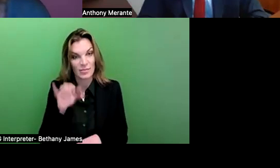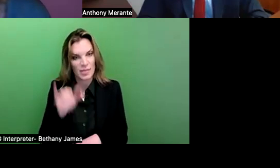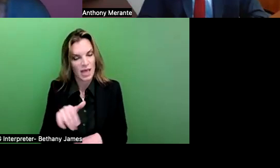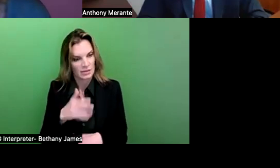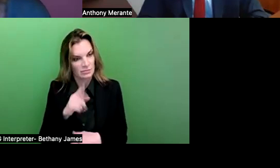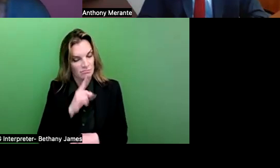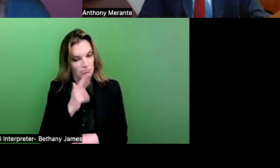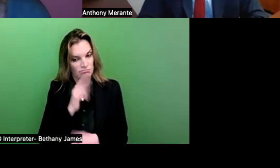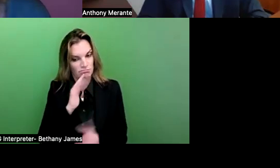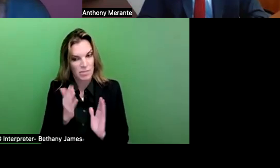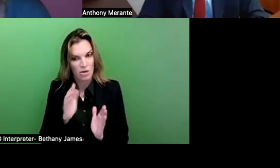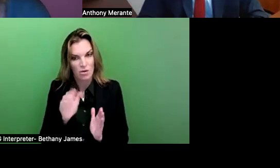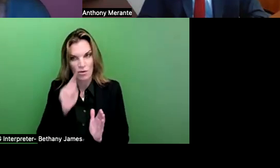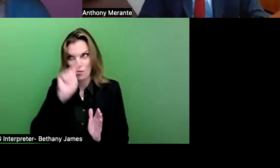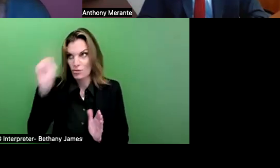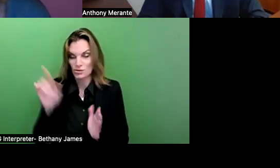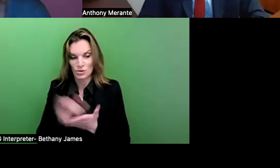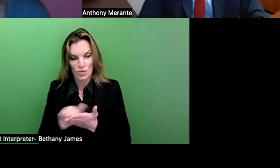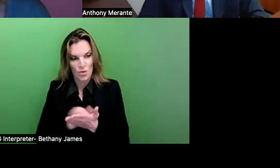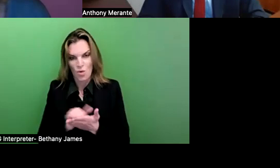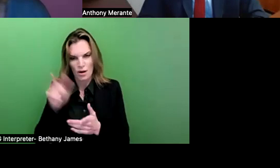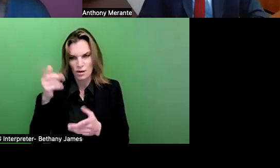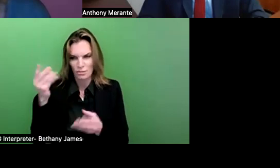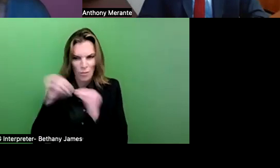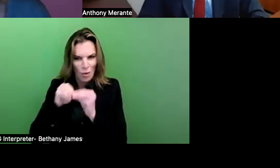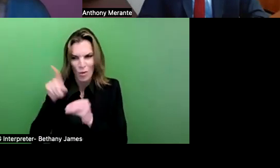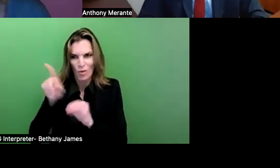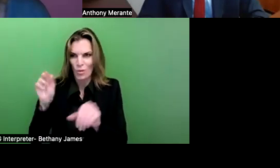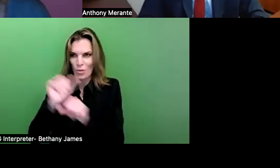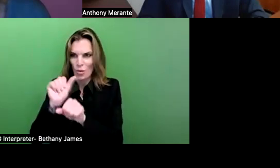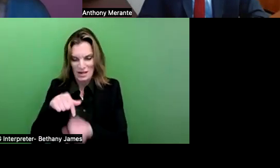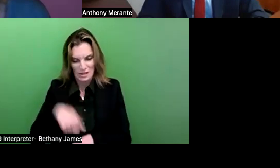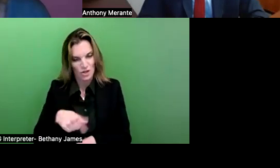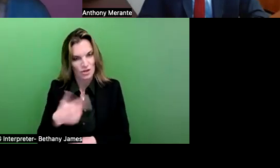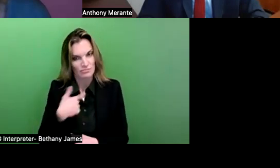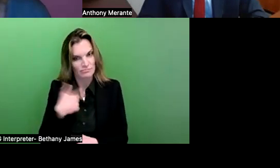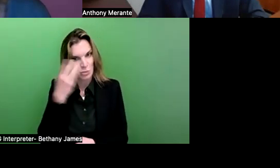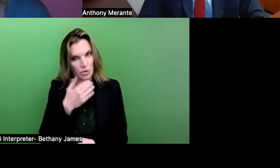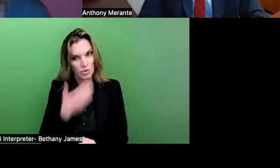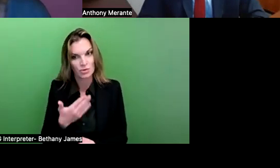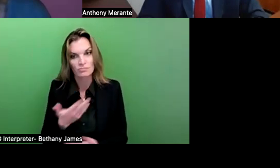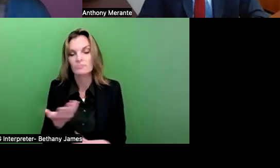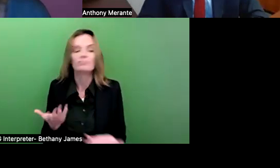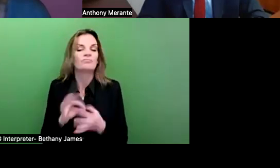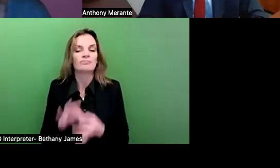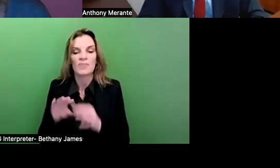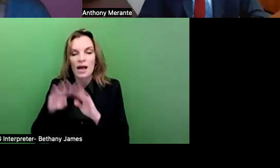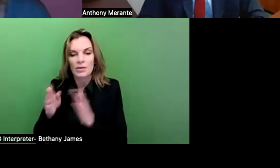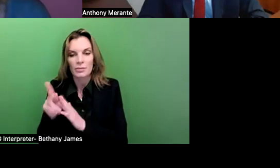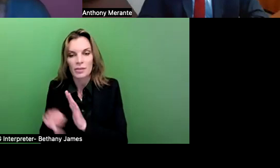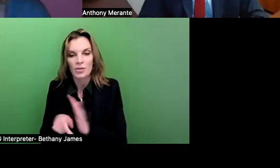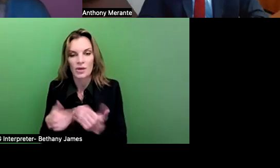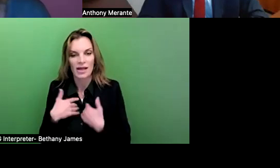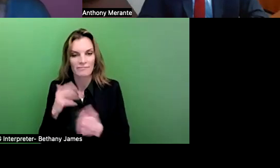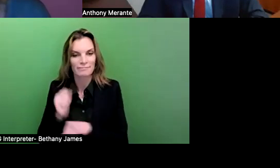State, 3.1%. As a result of the housing policies we have in place, we have Lionscape. We have